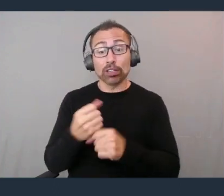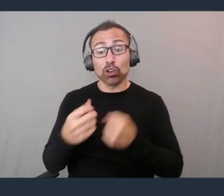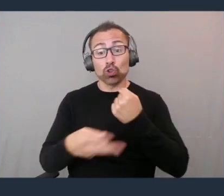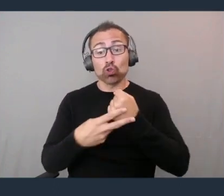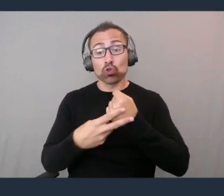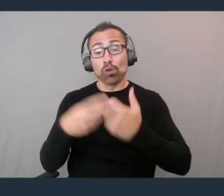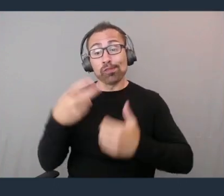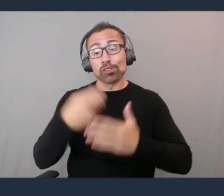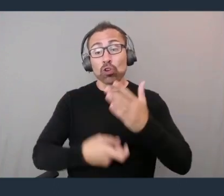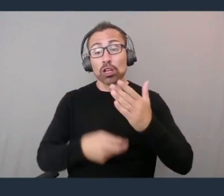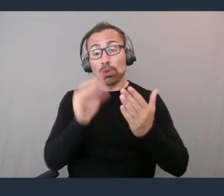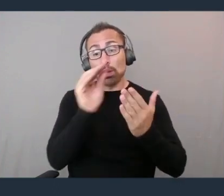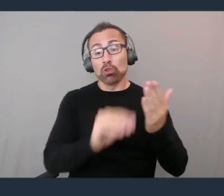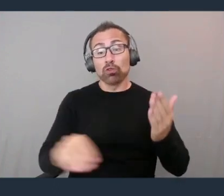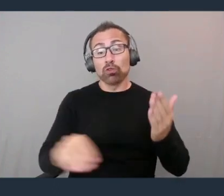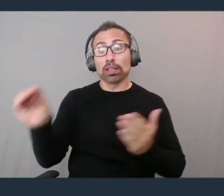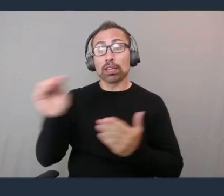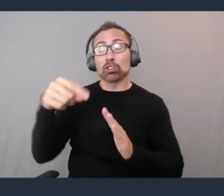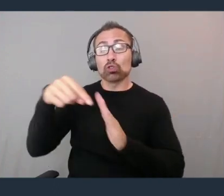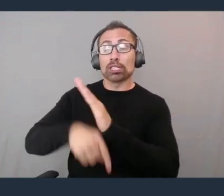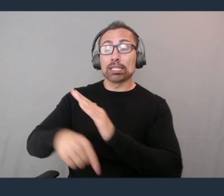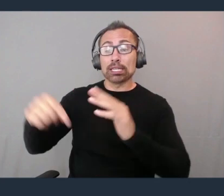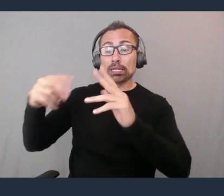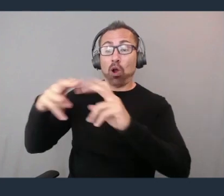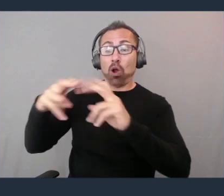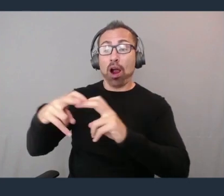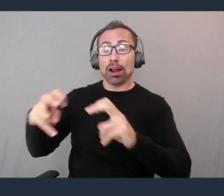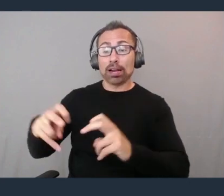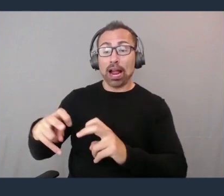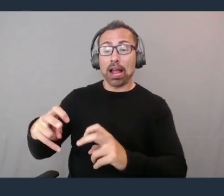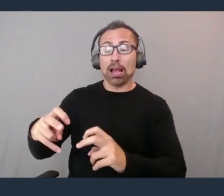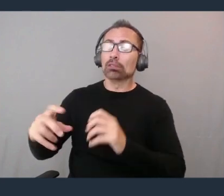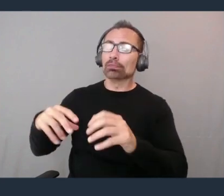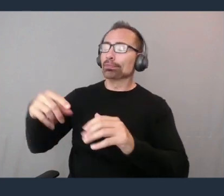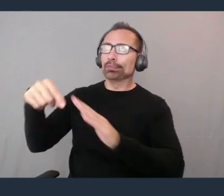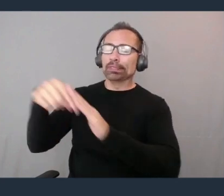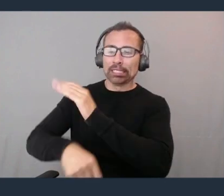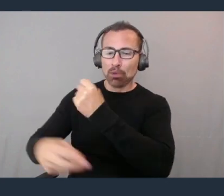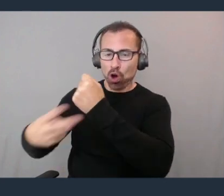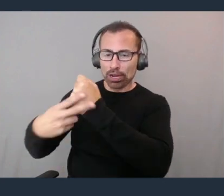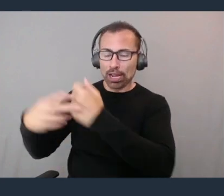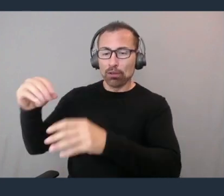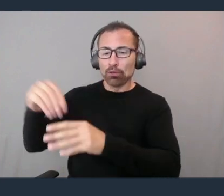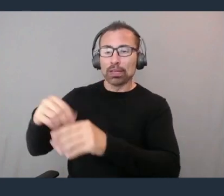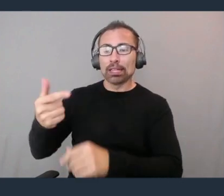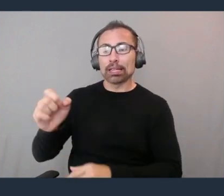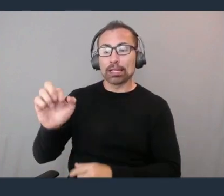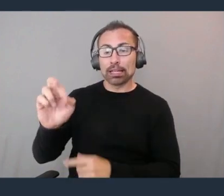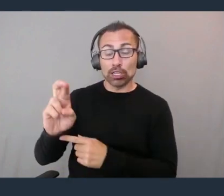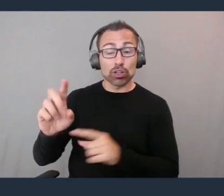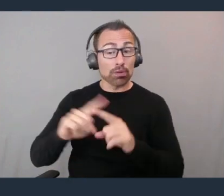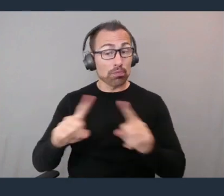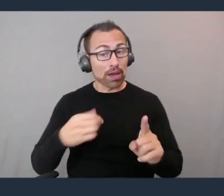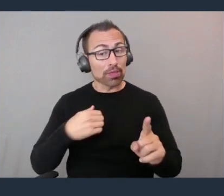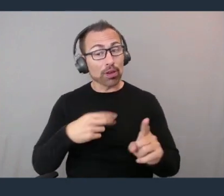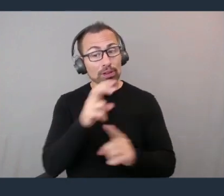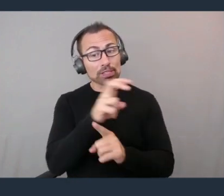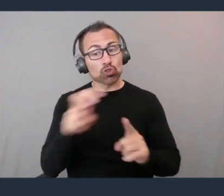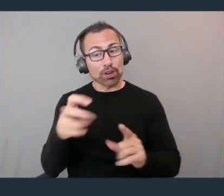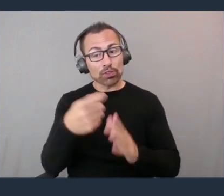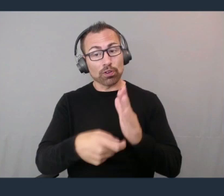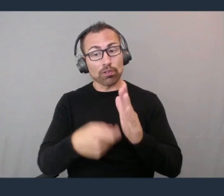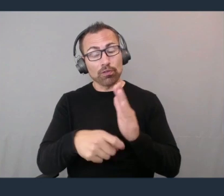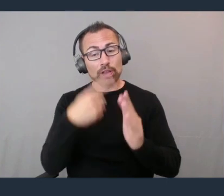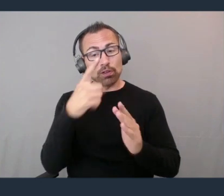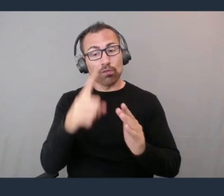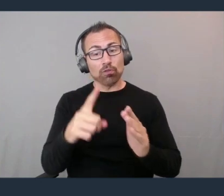Deep Archive. Remember, though, there is a transition fee that applies when you move objects from hotter storage classes to colder storage